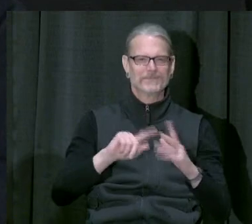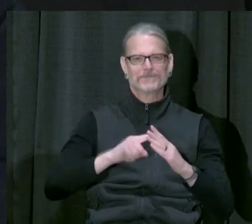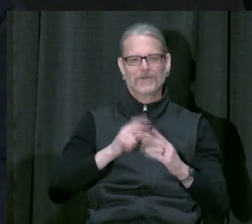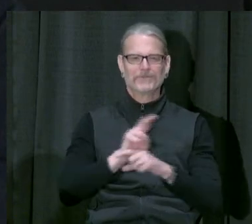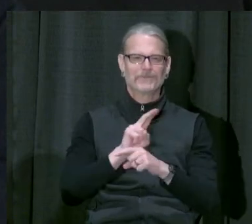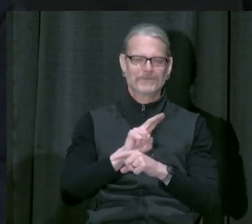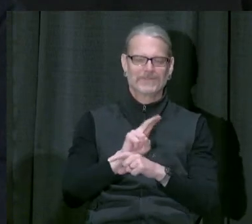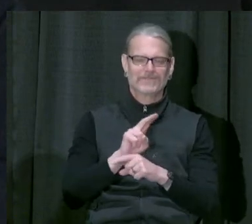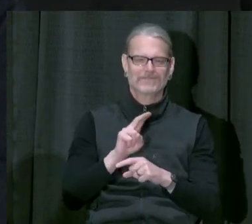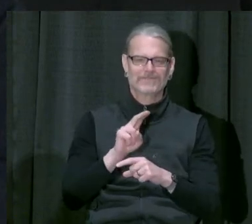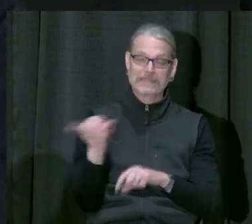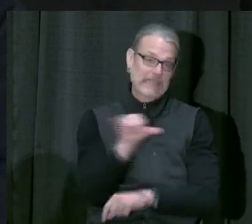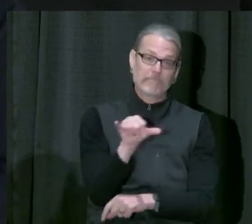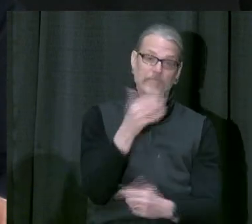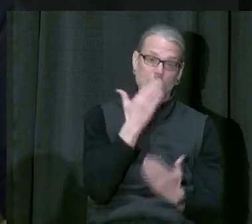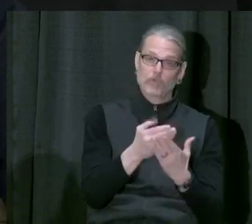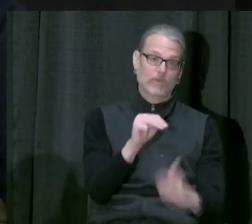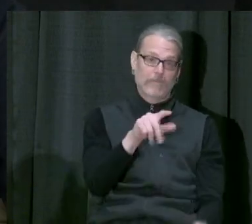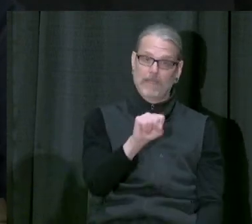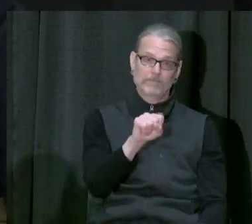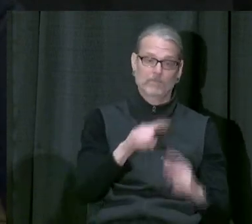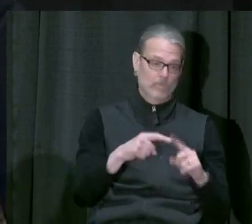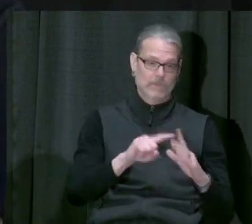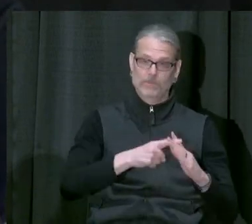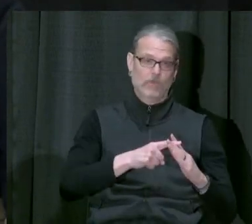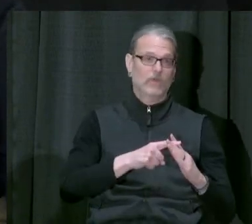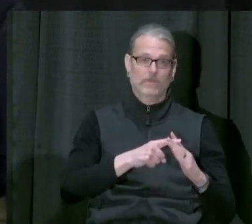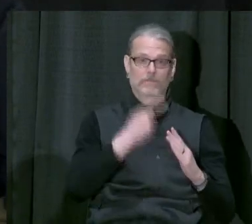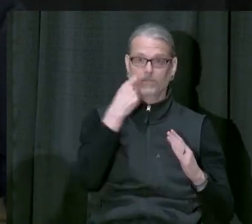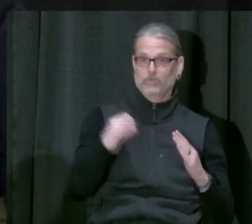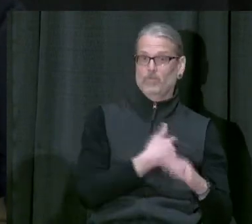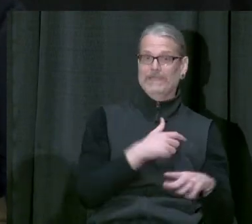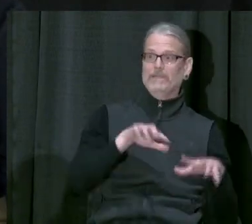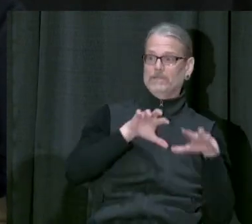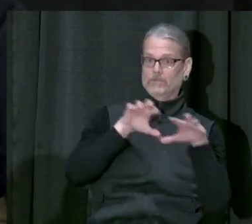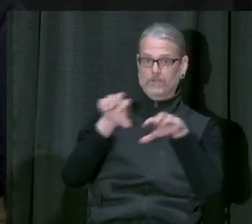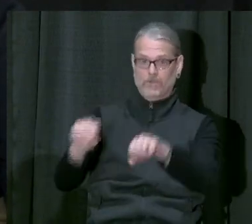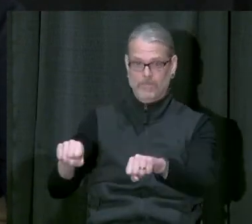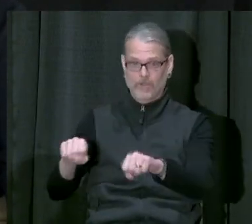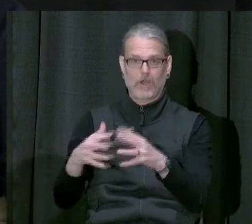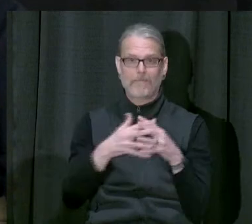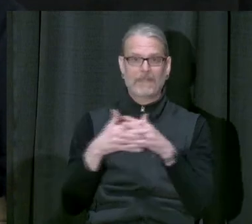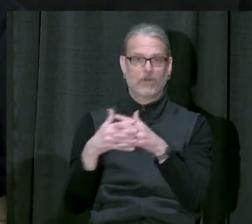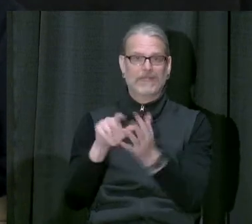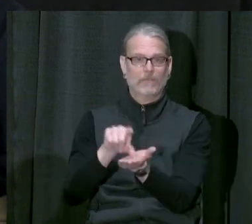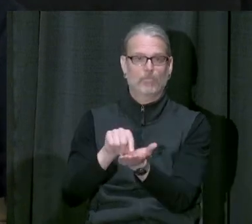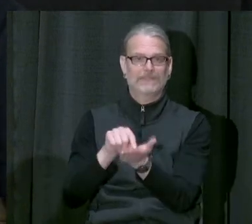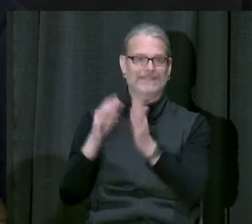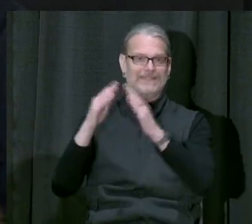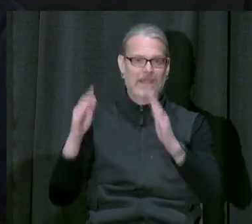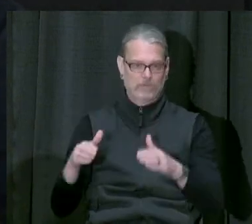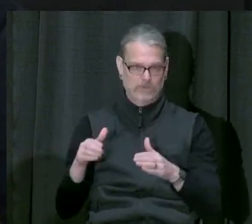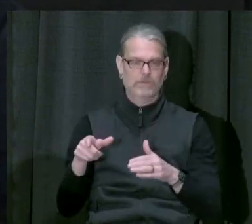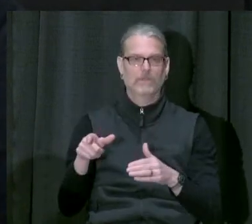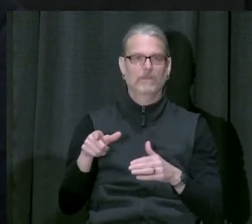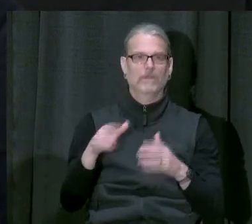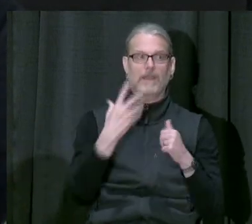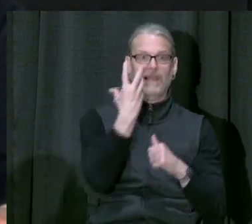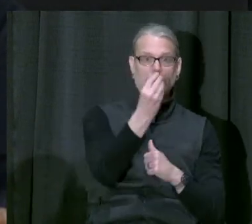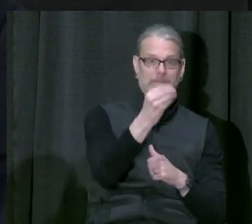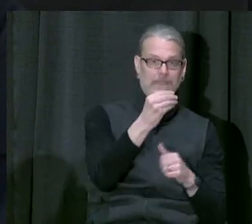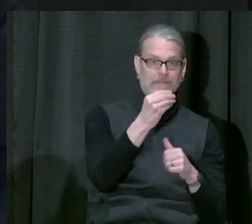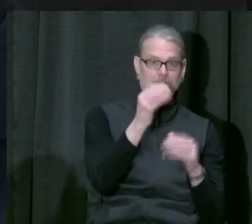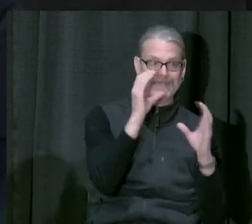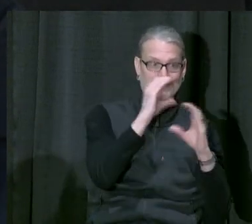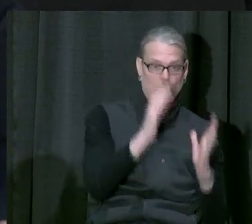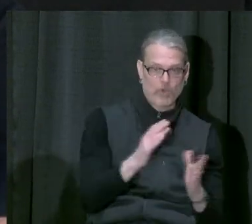when we first started, because we took over the American Printing House Nearby Explorer and Indoor Explorer using